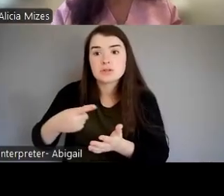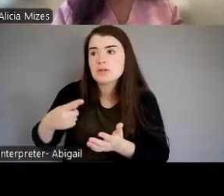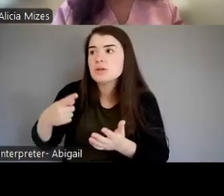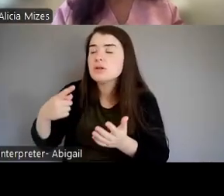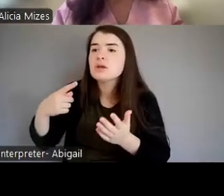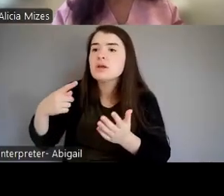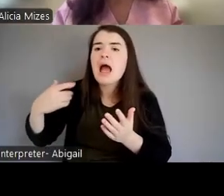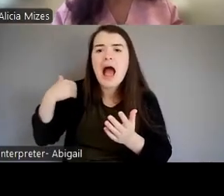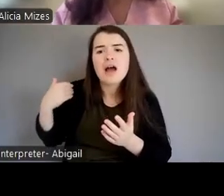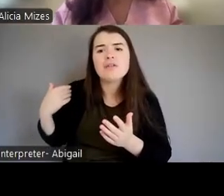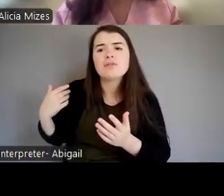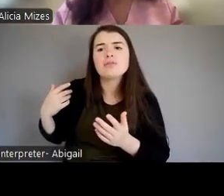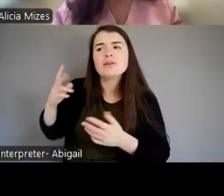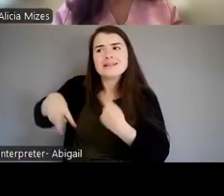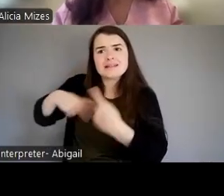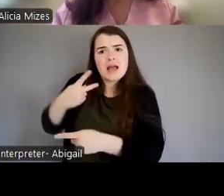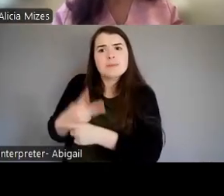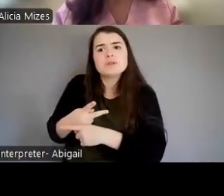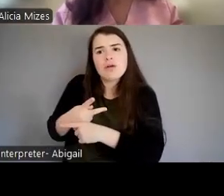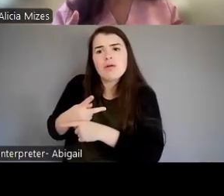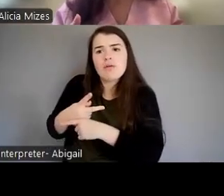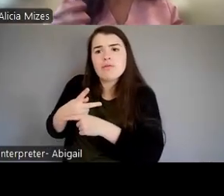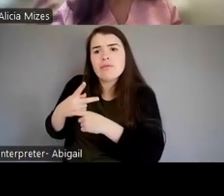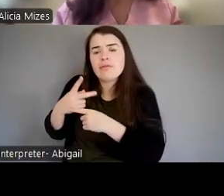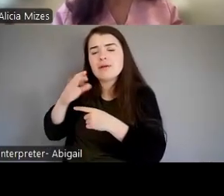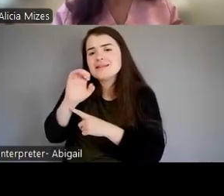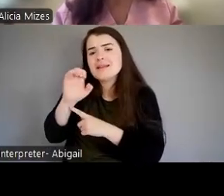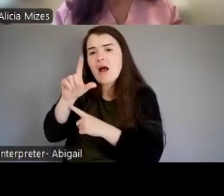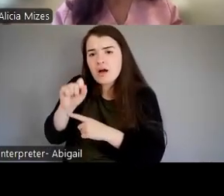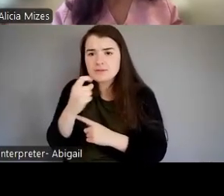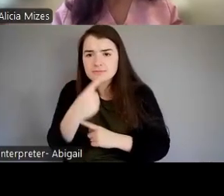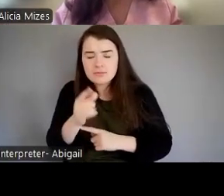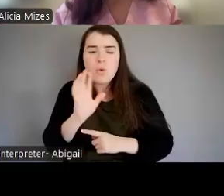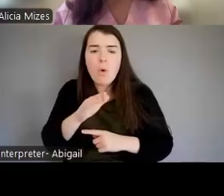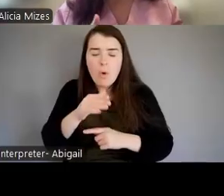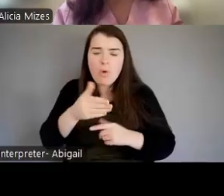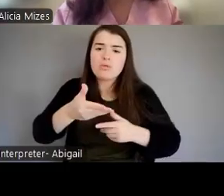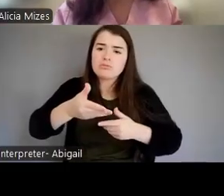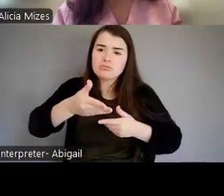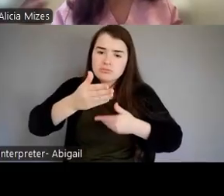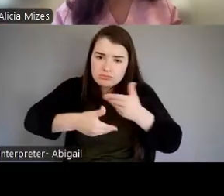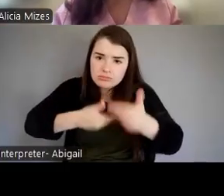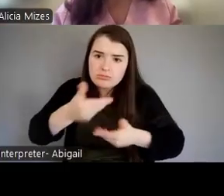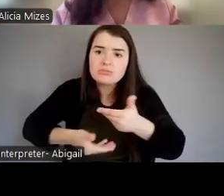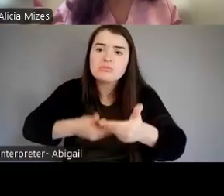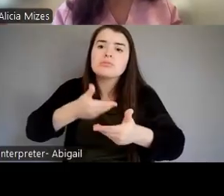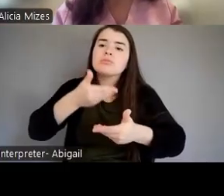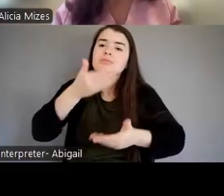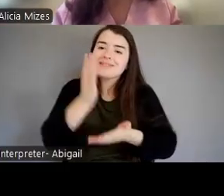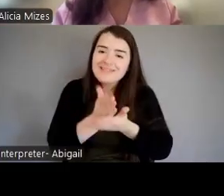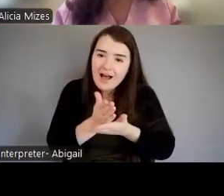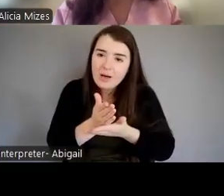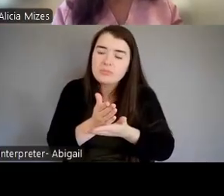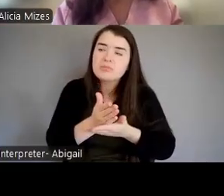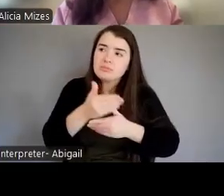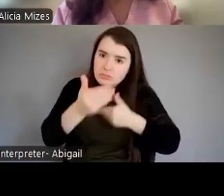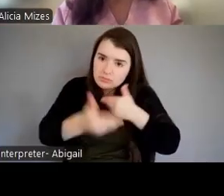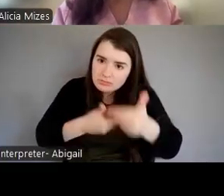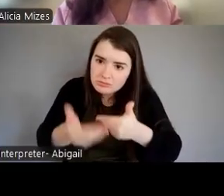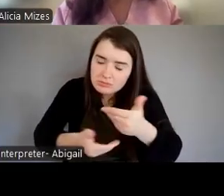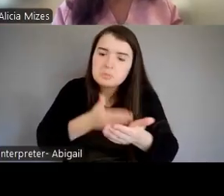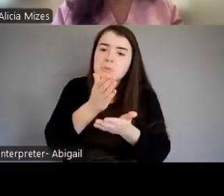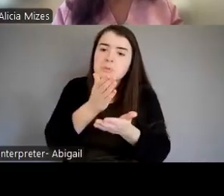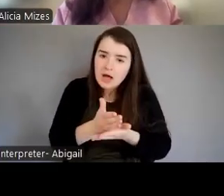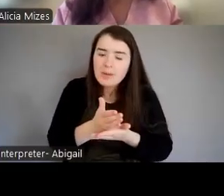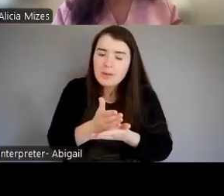divide. And when you get loss of these genes, you again get this excessive growth pattern and your cells are growing way out of whack, way out of control.